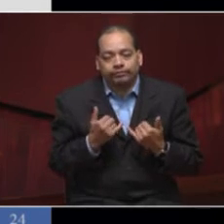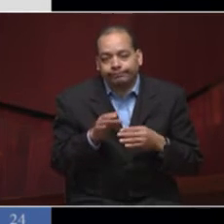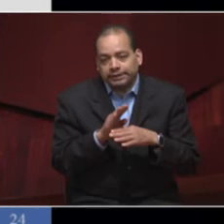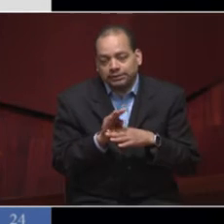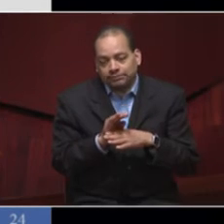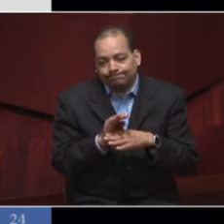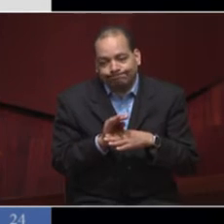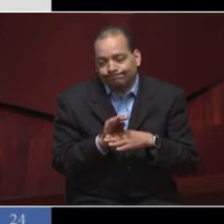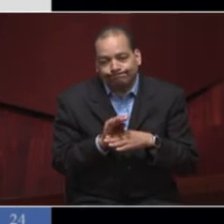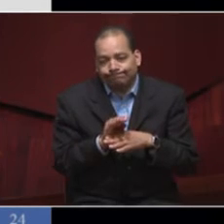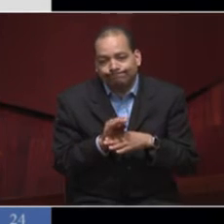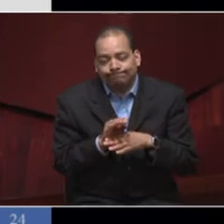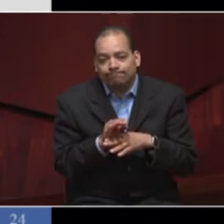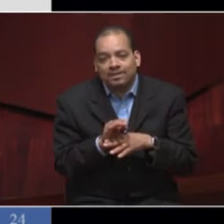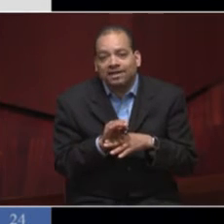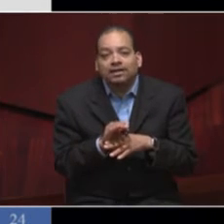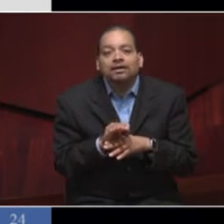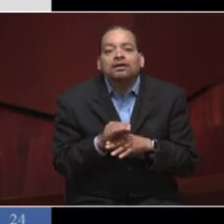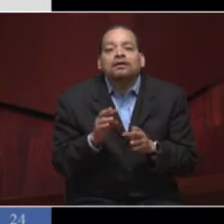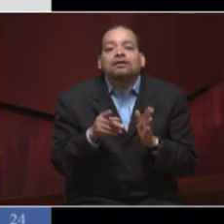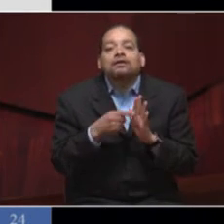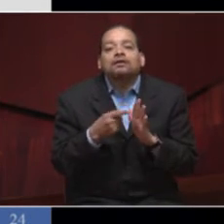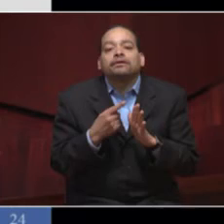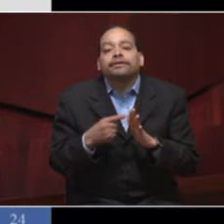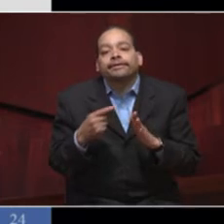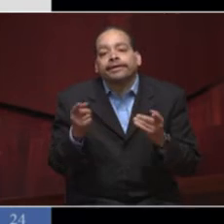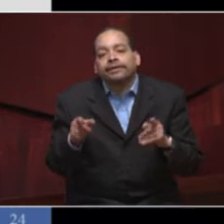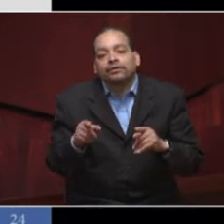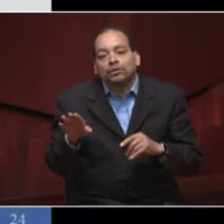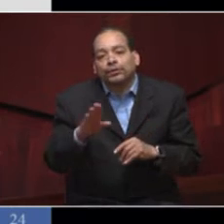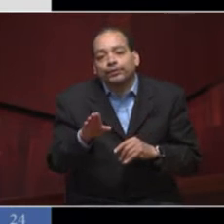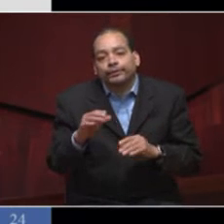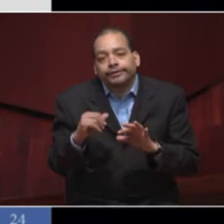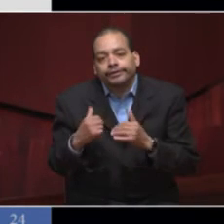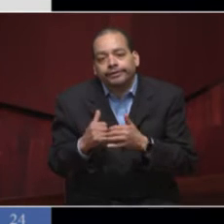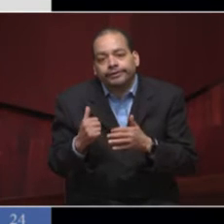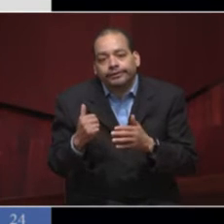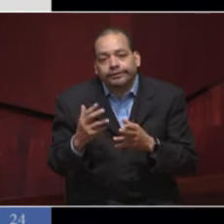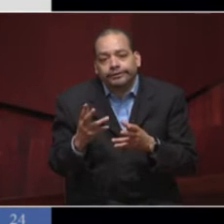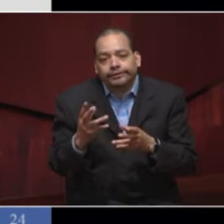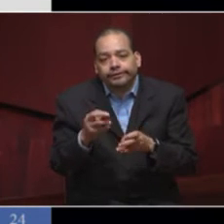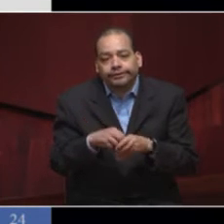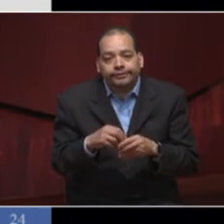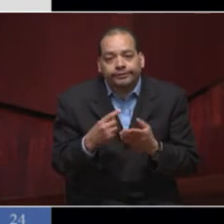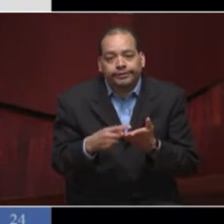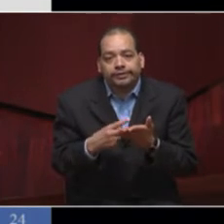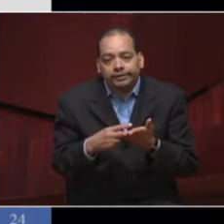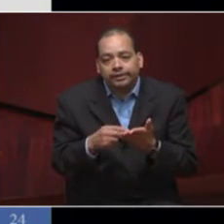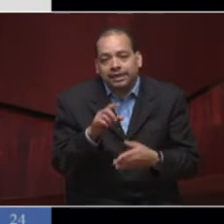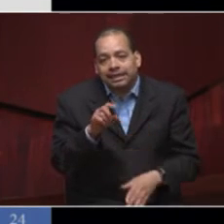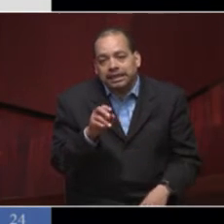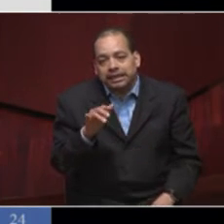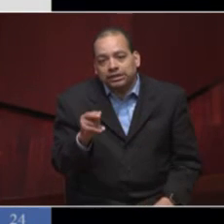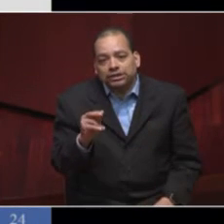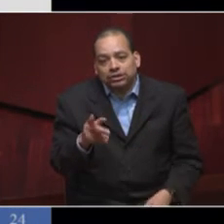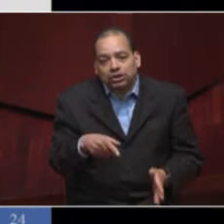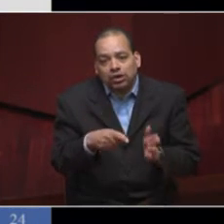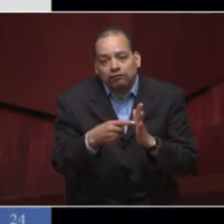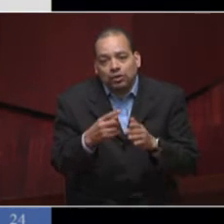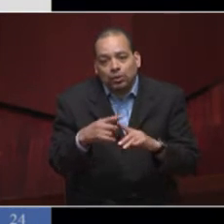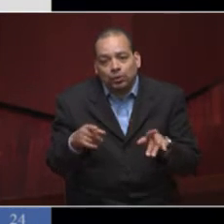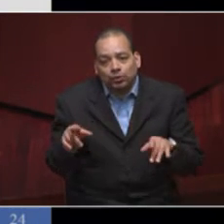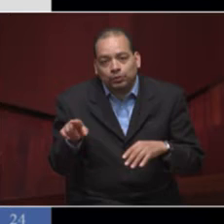you here are sometimes your agency is in litigation discovery, or you may be actively responding